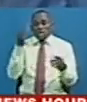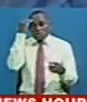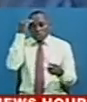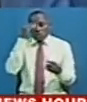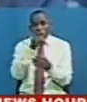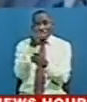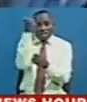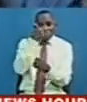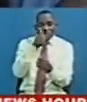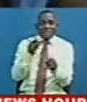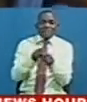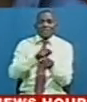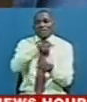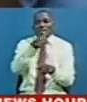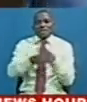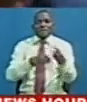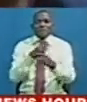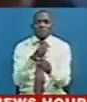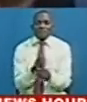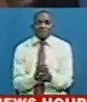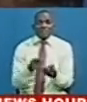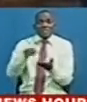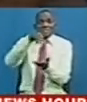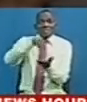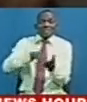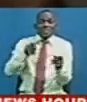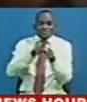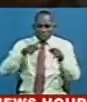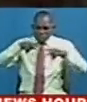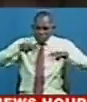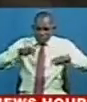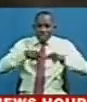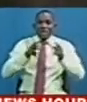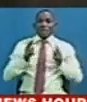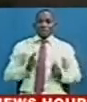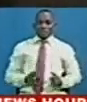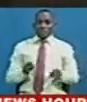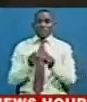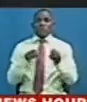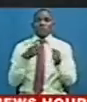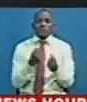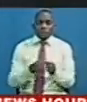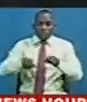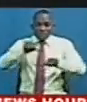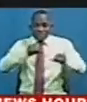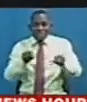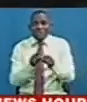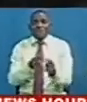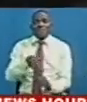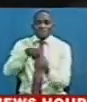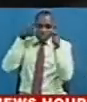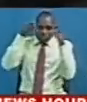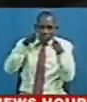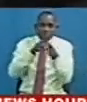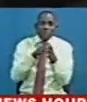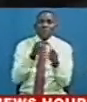between Africa and the rest of the world. The centre will research into the humanities and social sciences with special focus